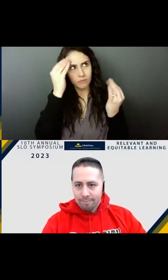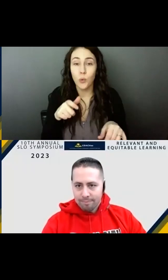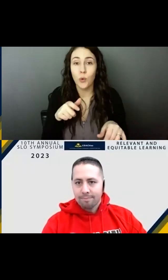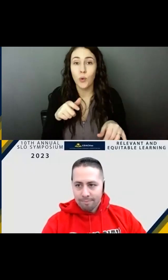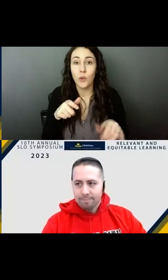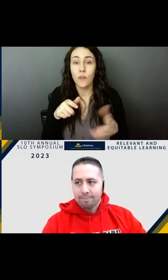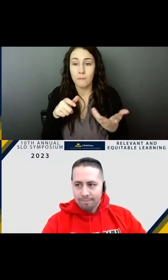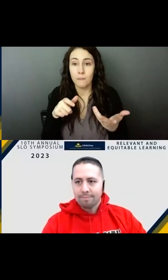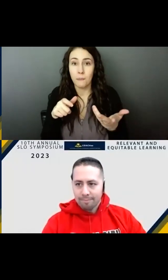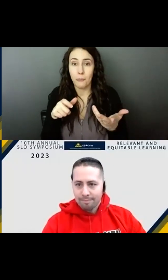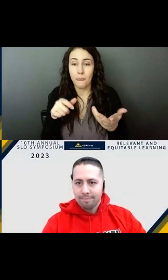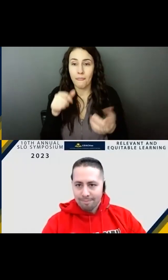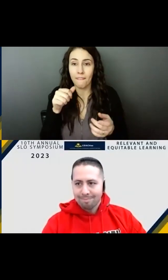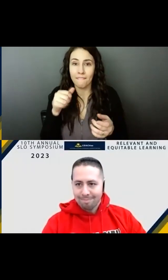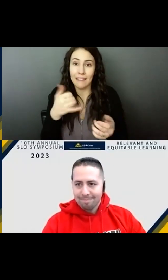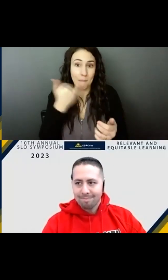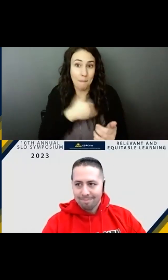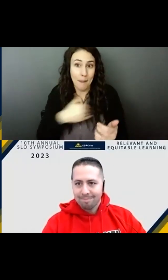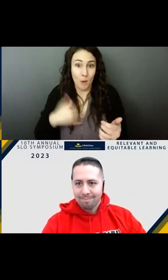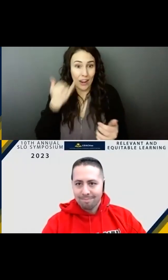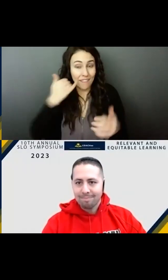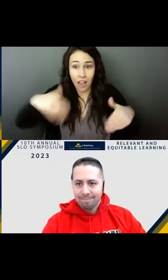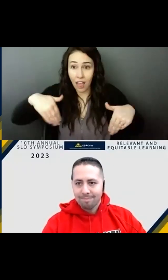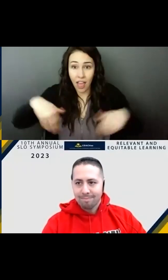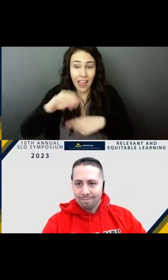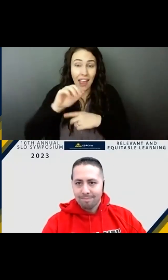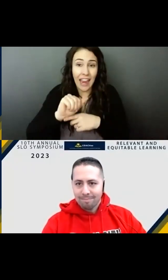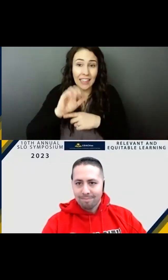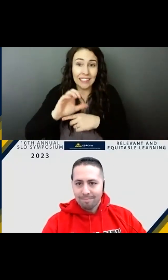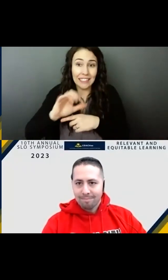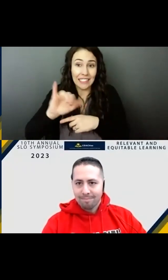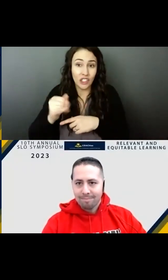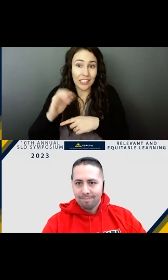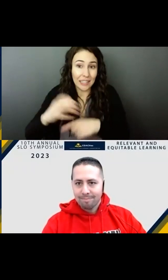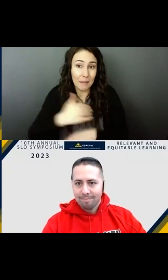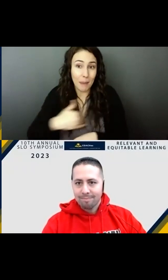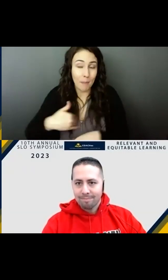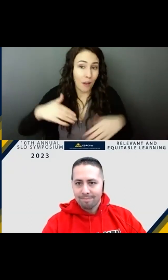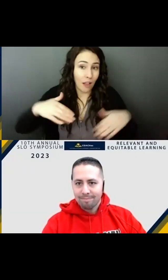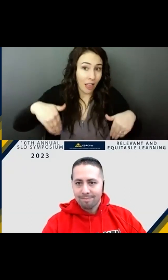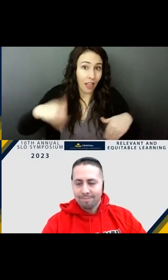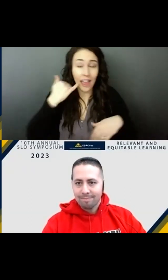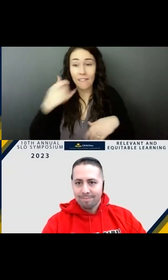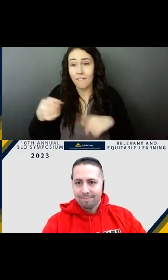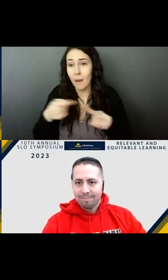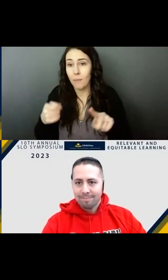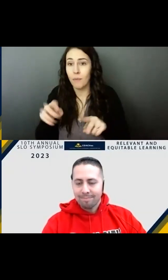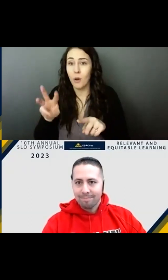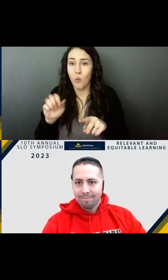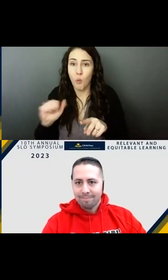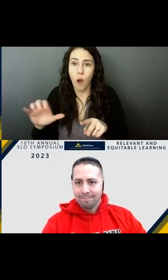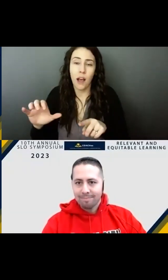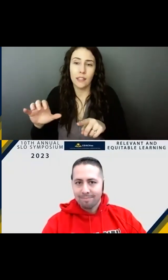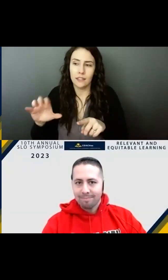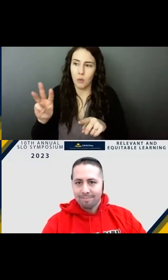ACCJC member, if you're not an ACCJC member, if you're coming from WASC Senior or HLC, I'm curious to